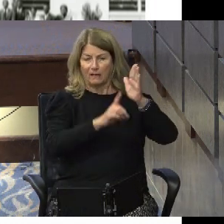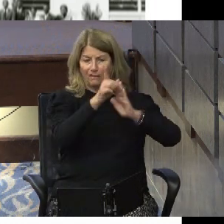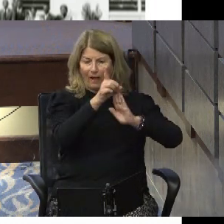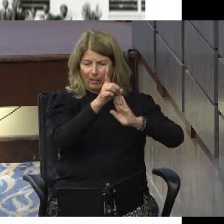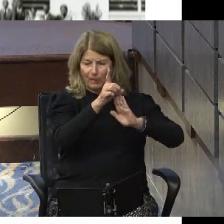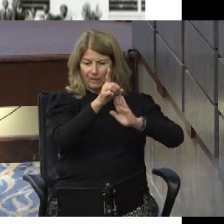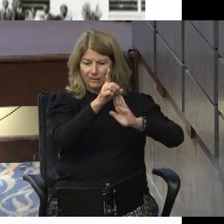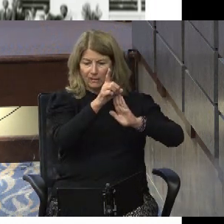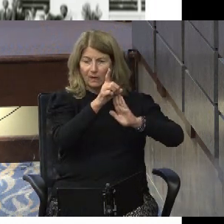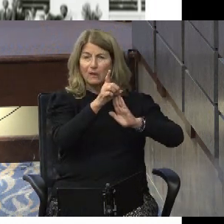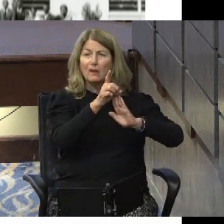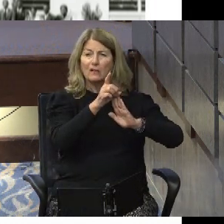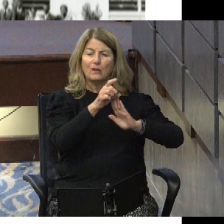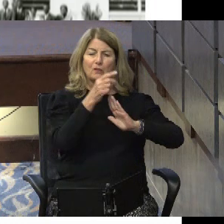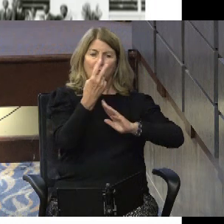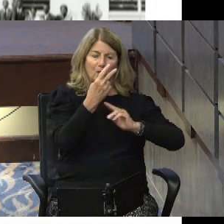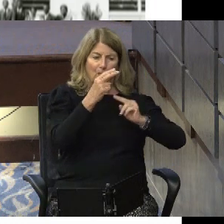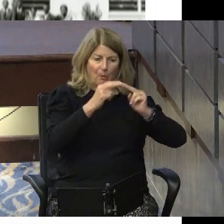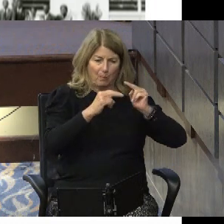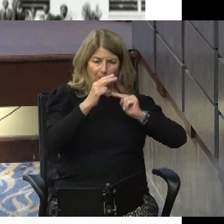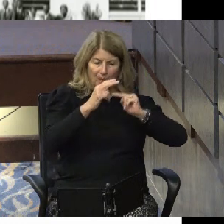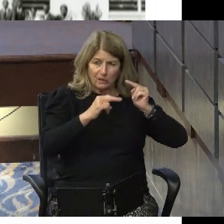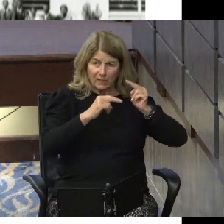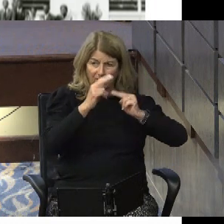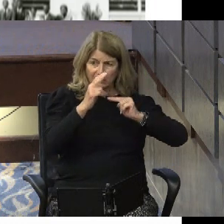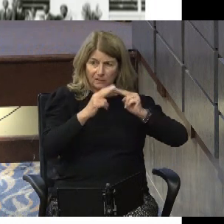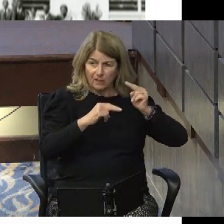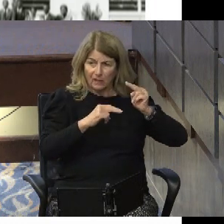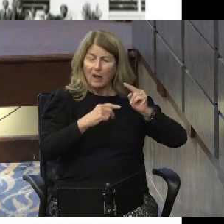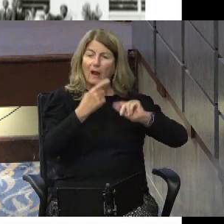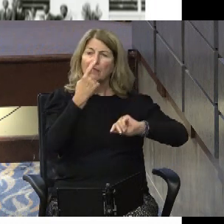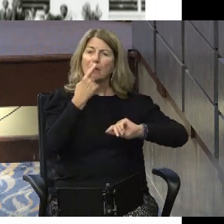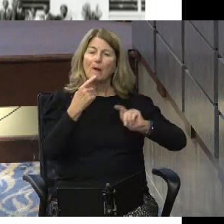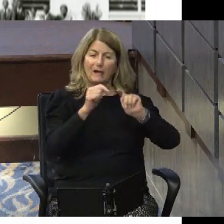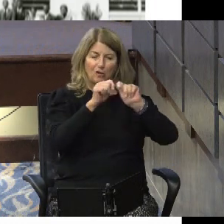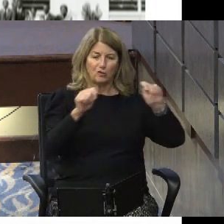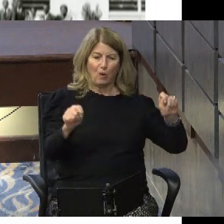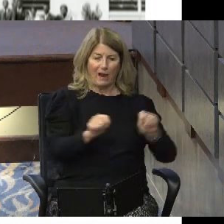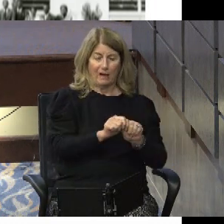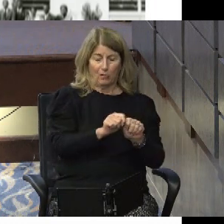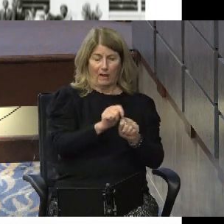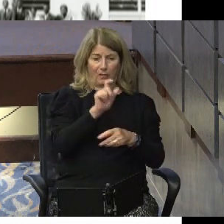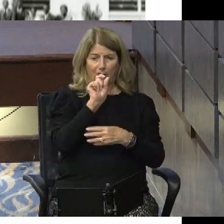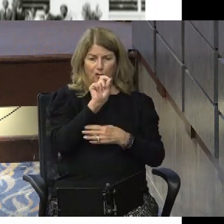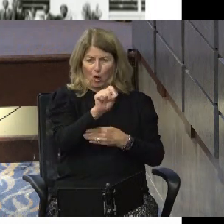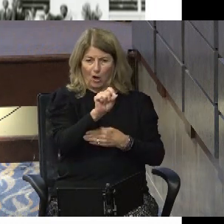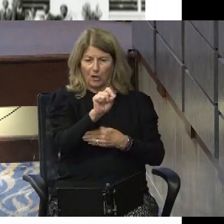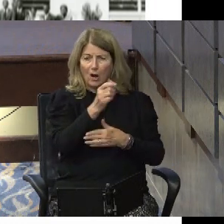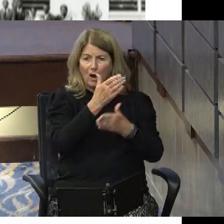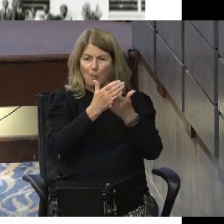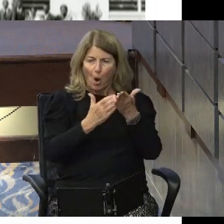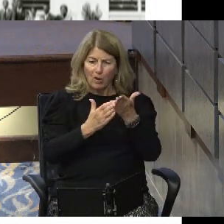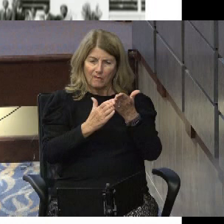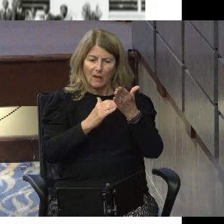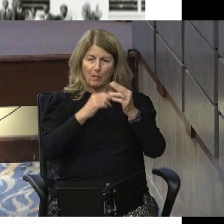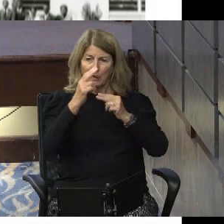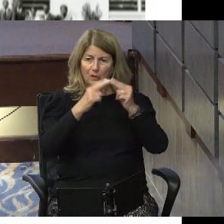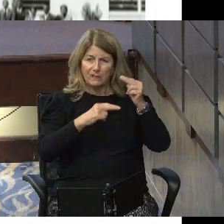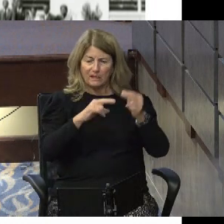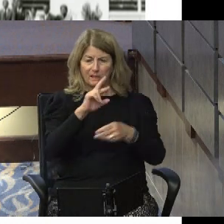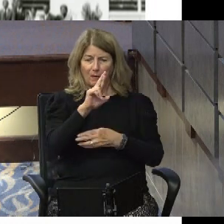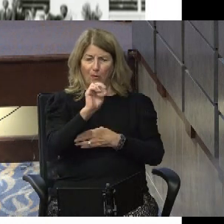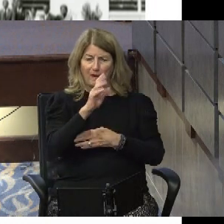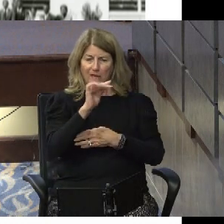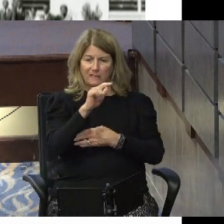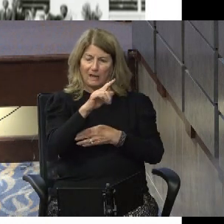the two buildings flanking either side of the little red triangle and the dot there are apartment buildings and retail spaces, and behind